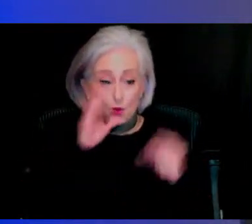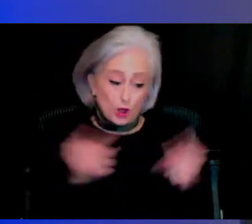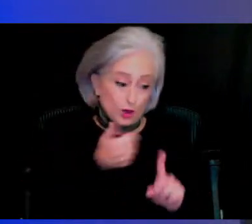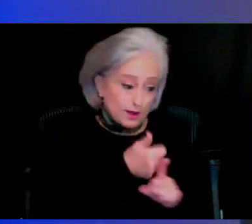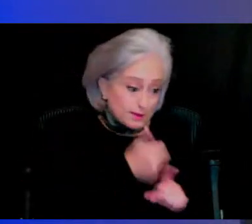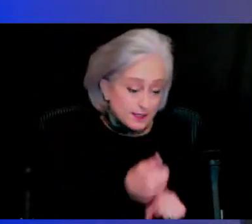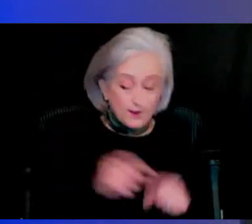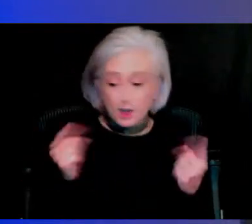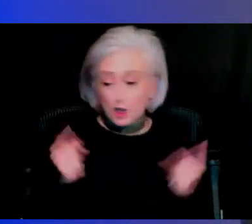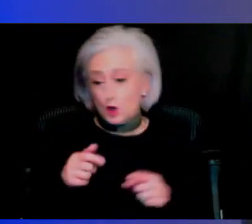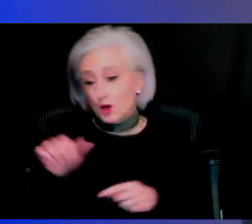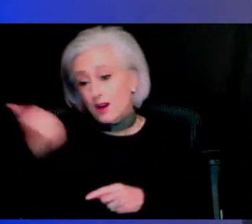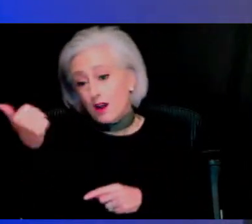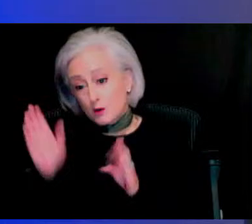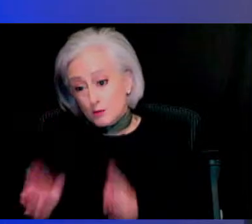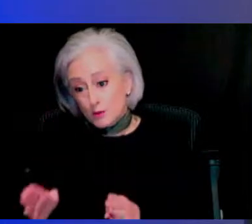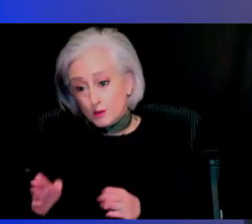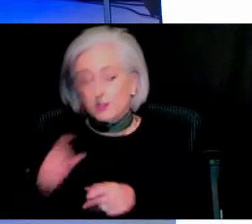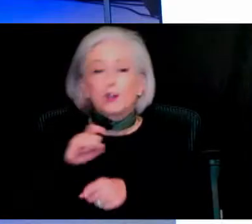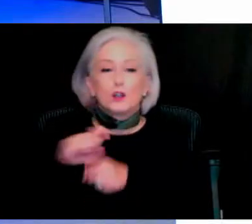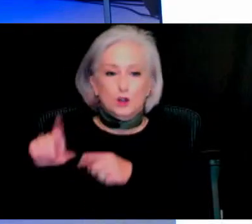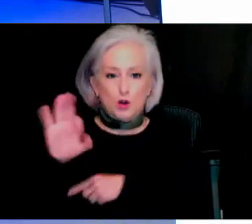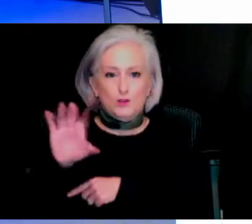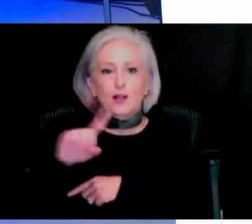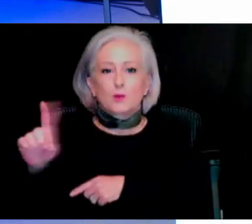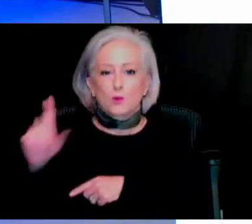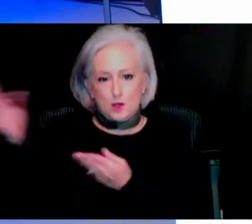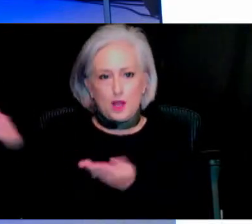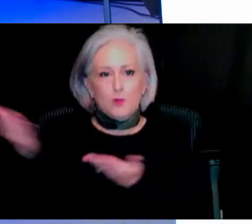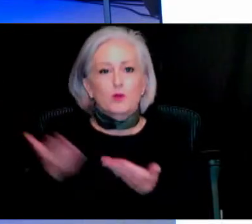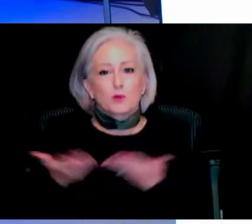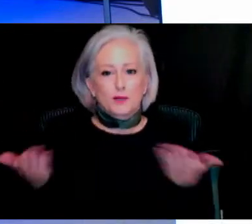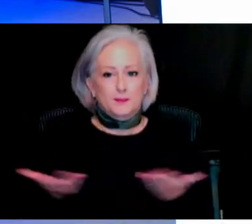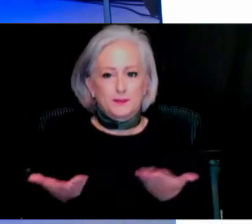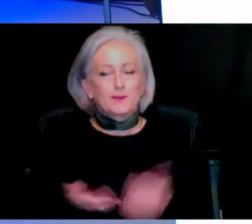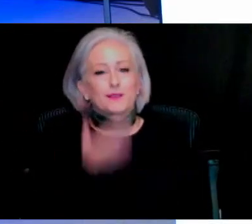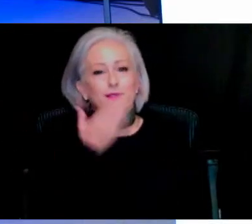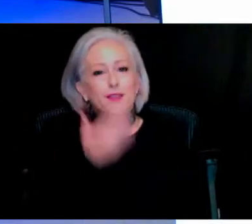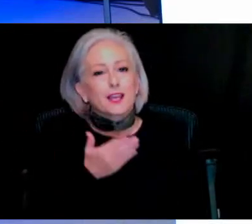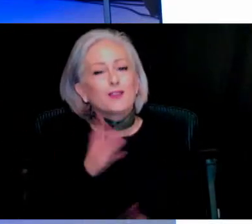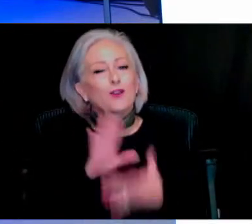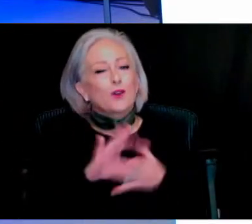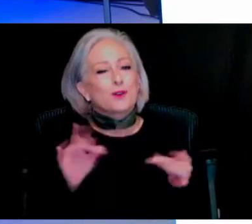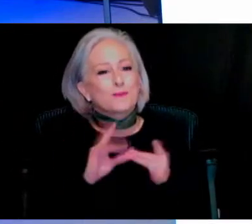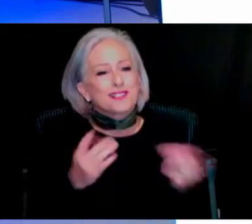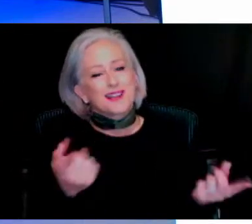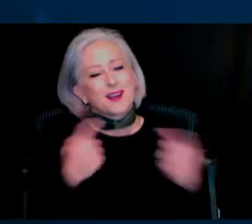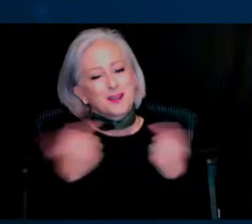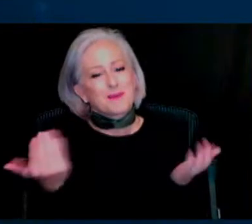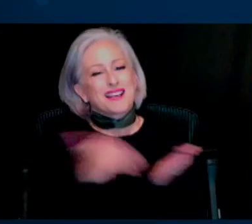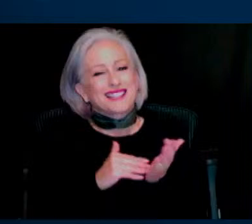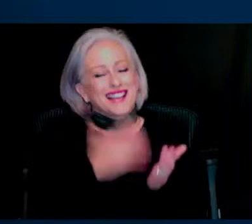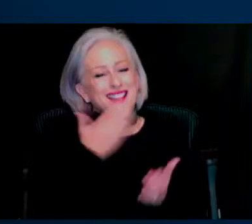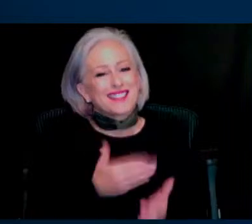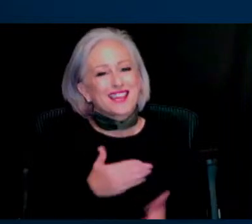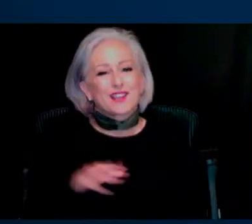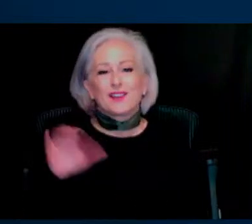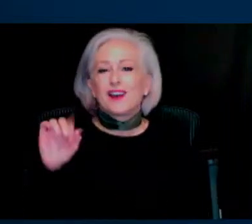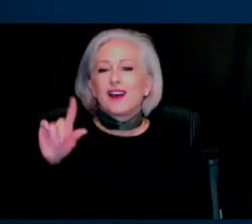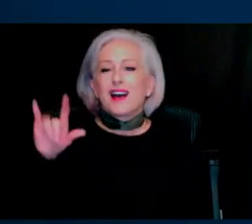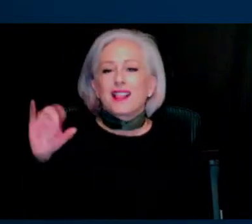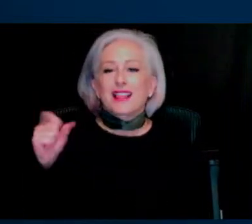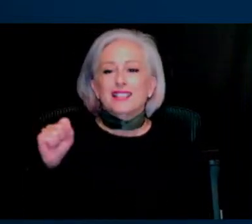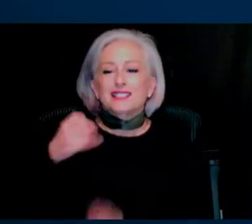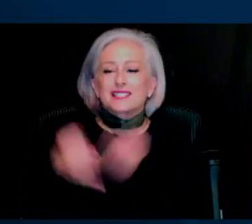911. They will get them to us once they clear them. Thank you for that message. Always good to have you. Come back soon, okay? All right. Thanks. Hey, Alexis. Okay, I'm going to get some final thoughts